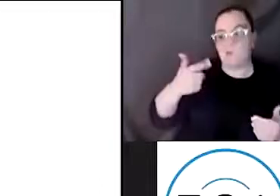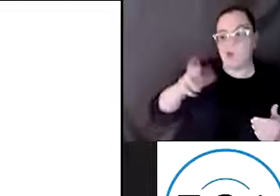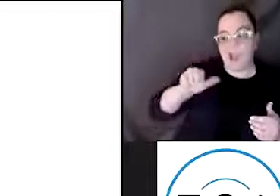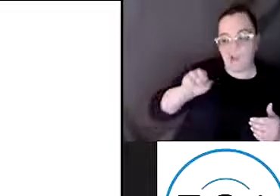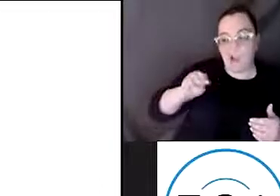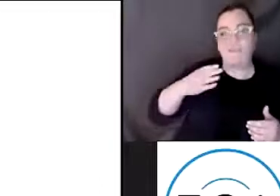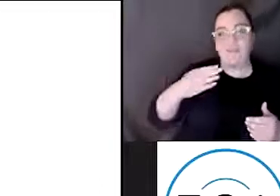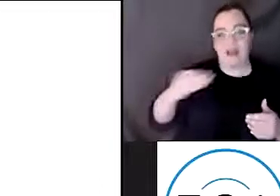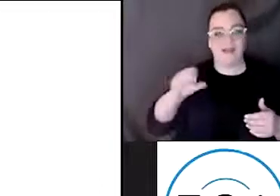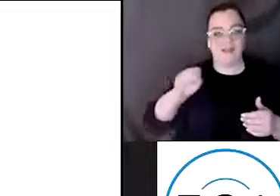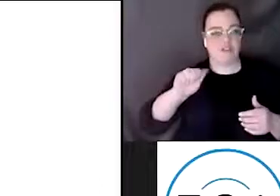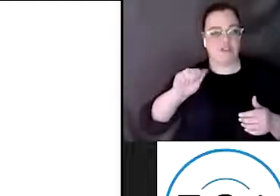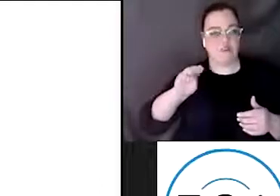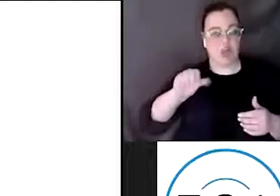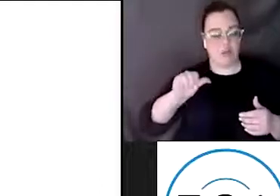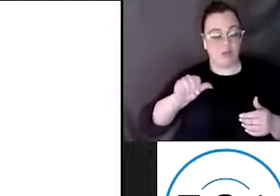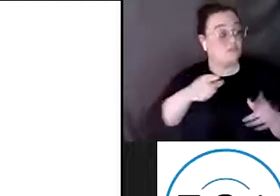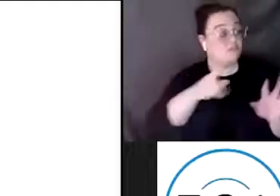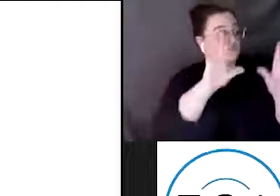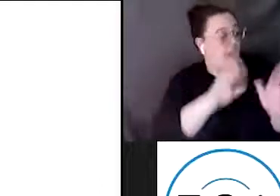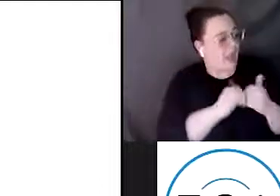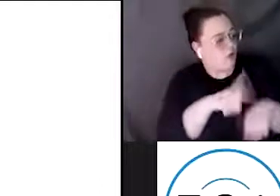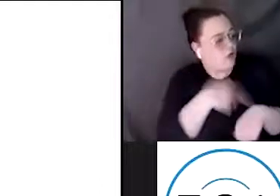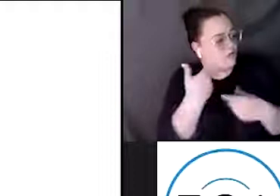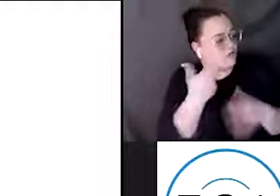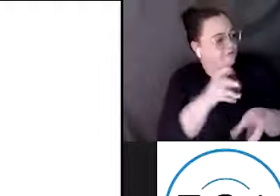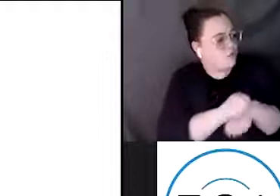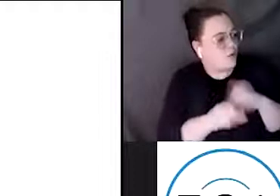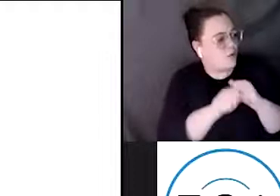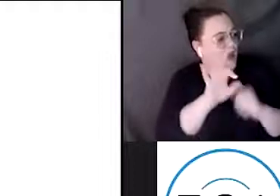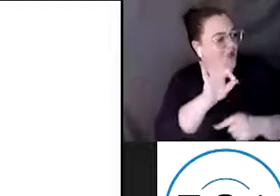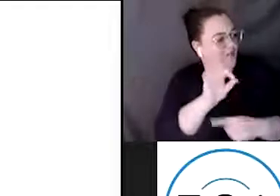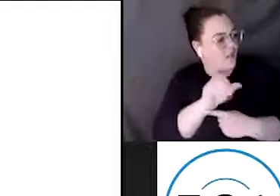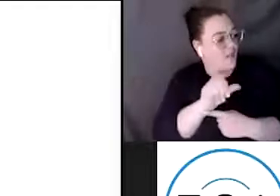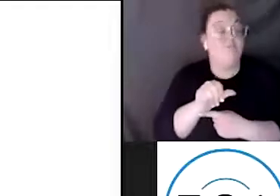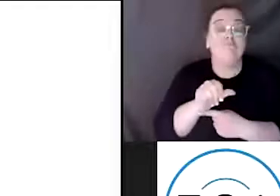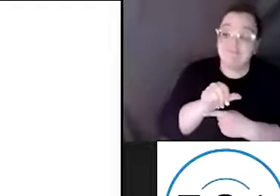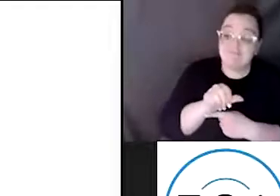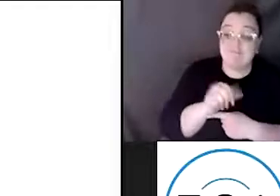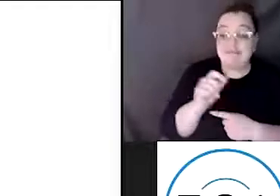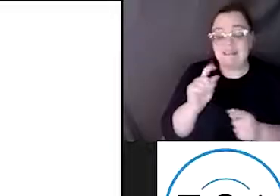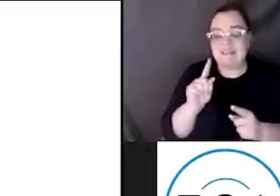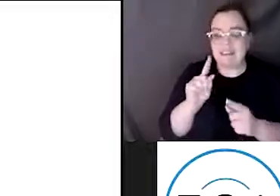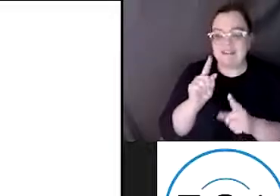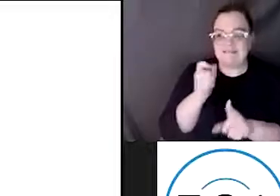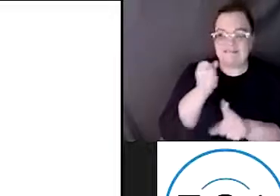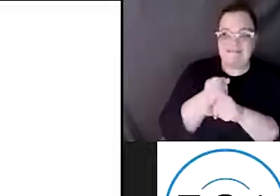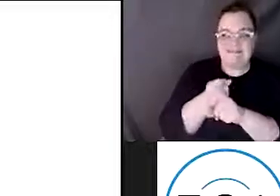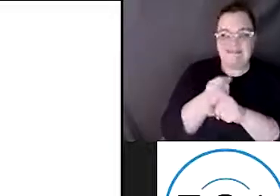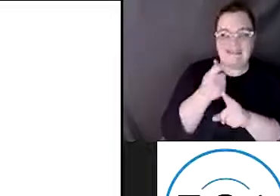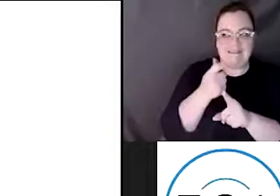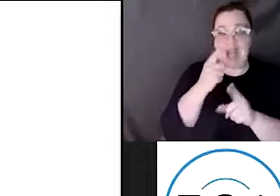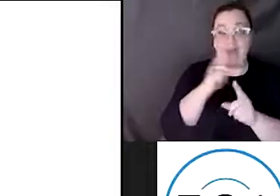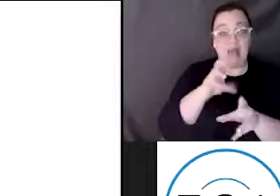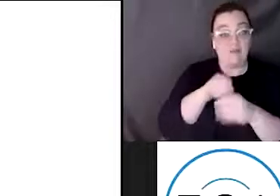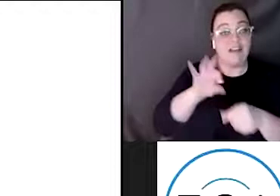Fantastic. And how long have you been with FEMA? I've actually, that's a trick question. I was at FEMA back in the late 90s, and then I